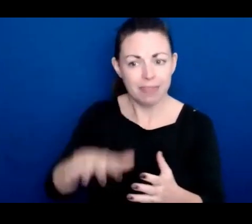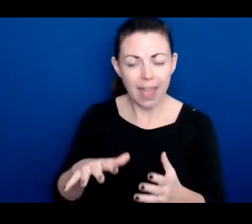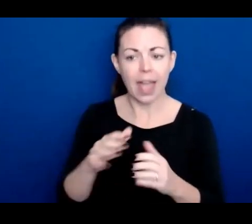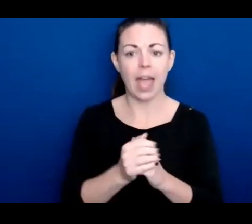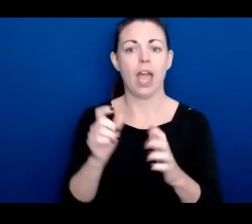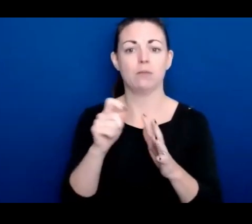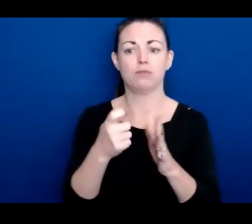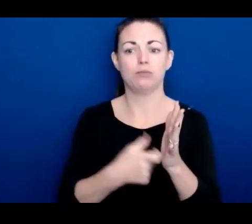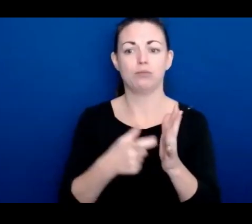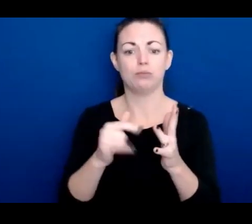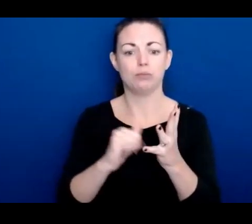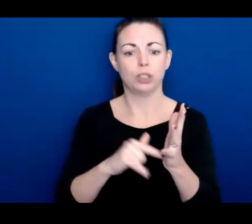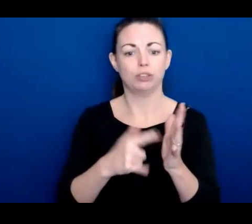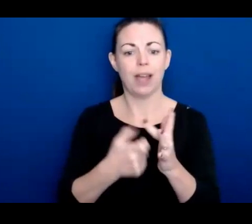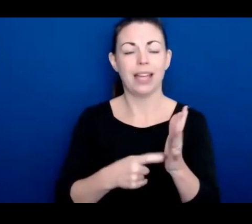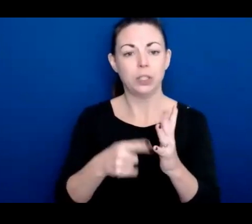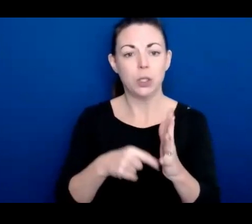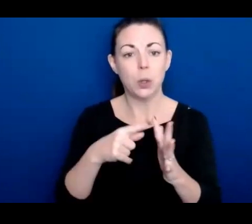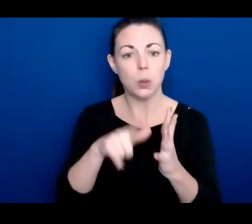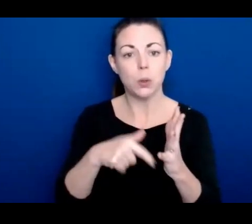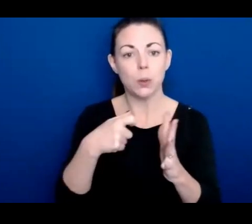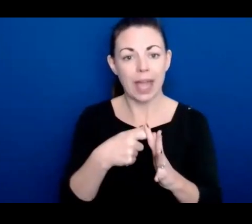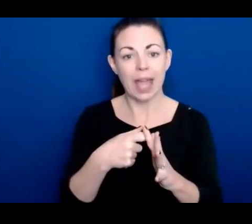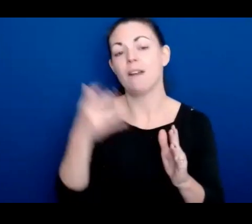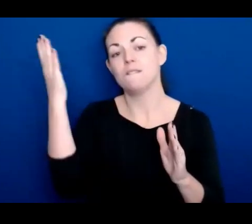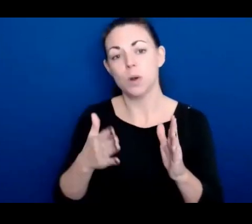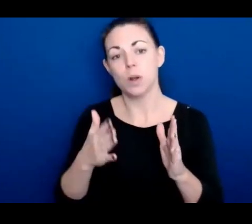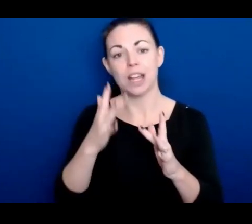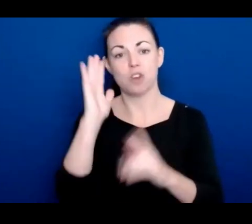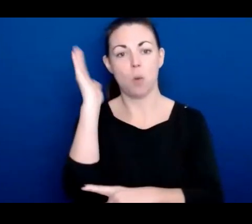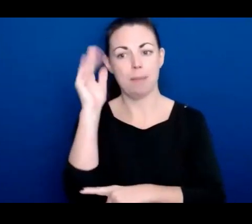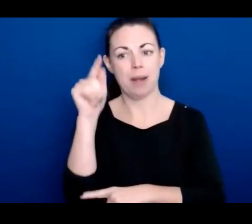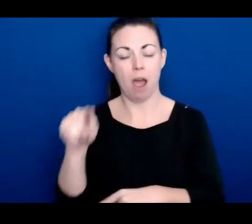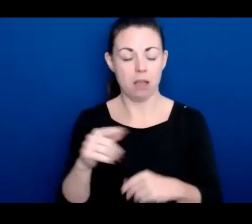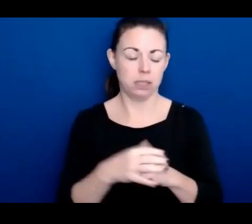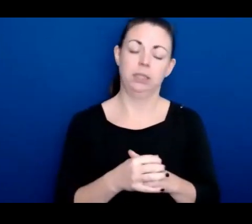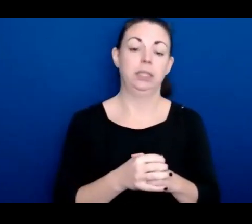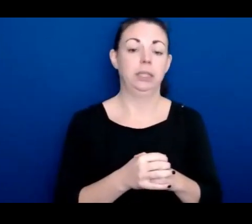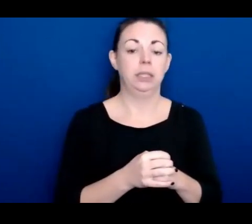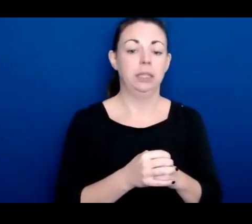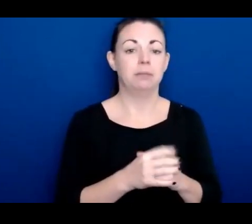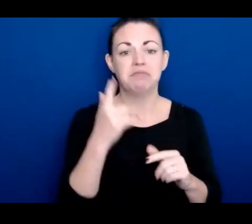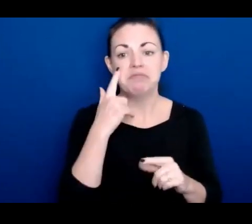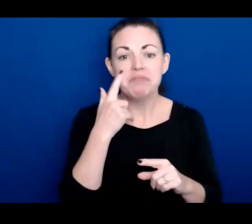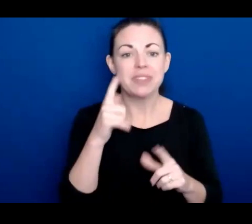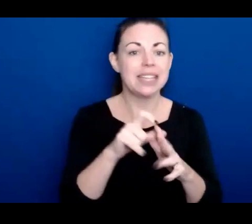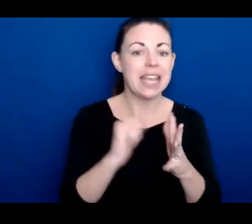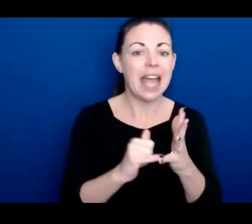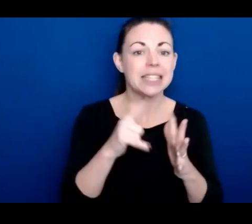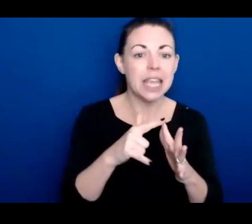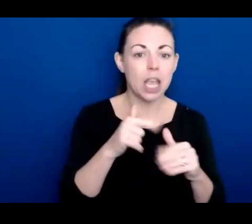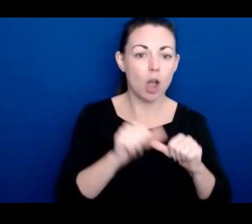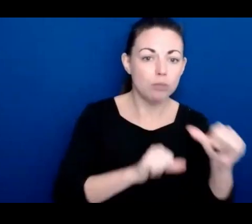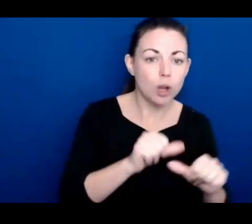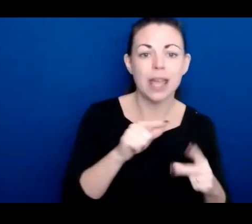posturite.co.uk/webinars. There are some excellent speakers with really good content to listen to, from DSE processes to menopause,